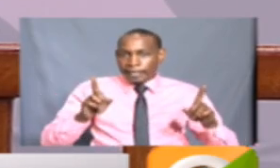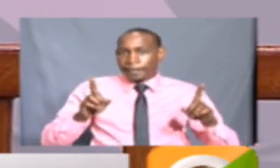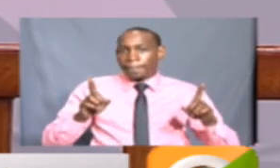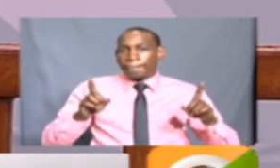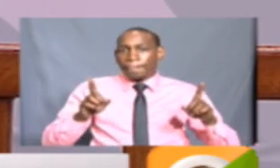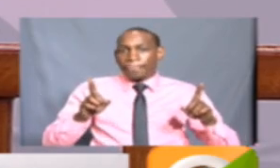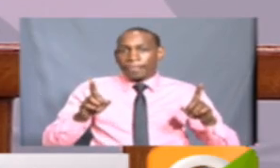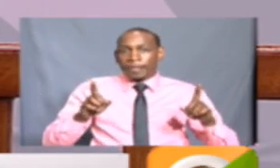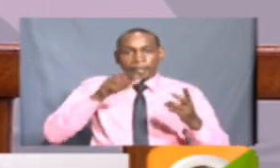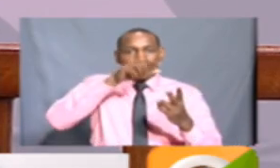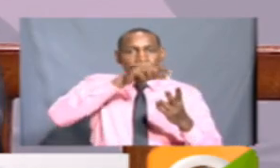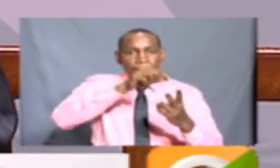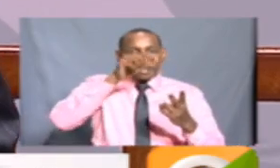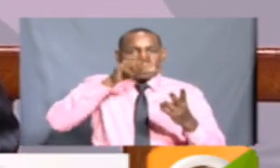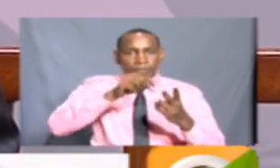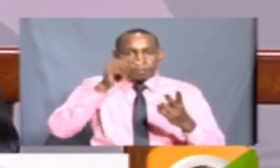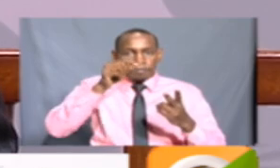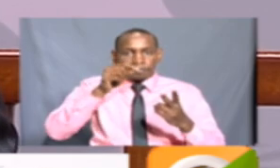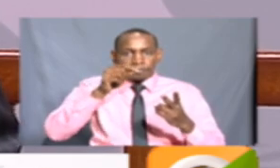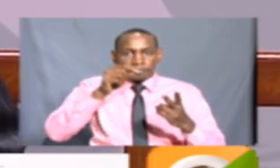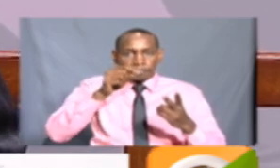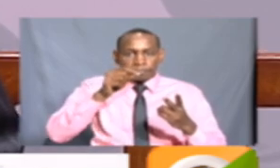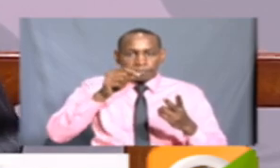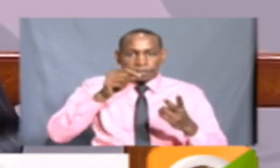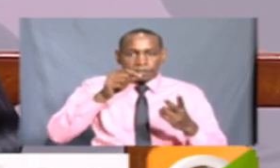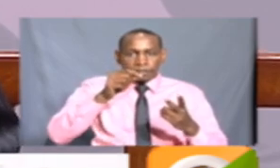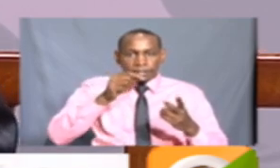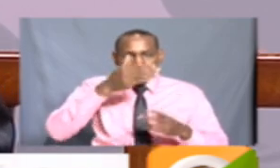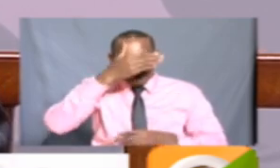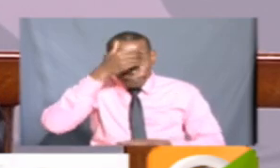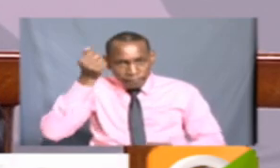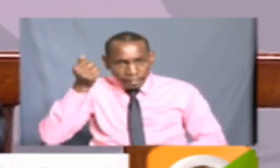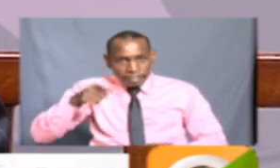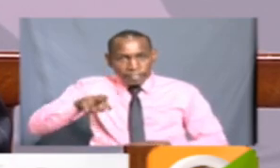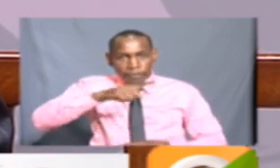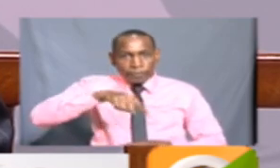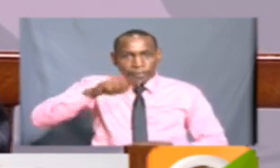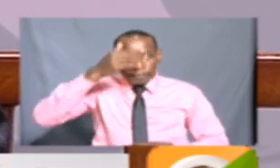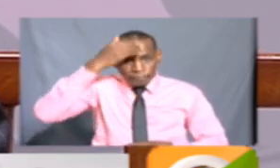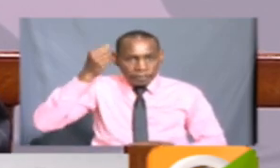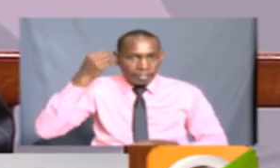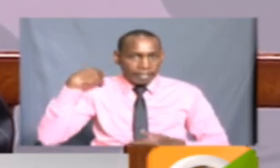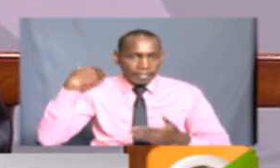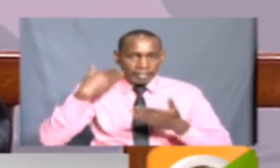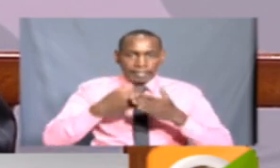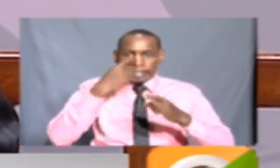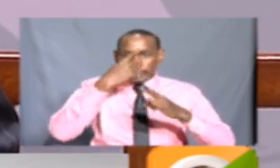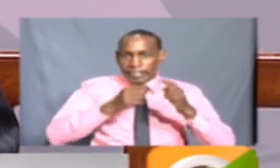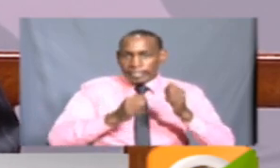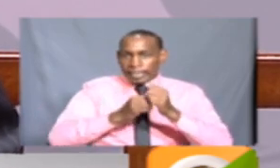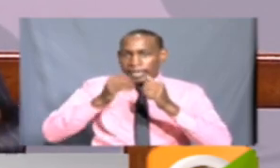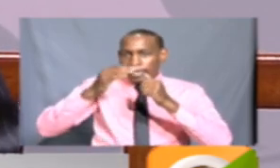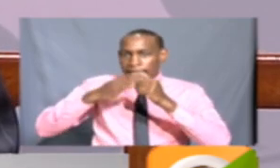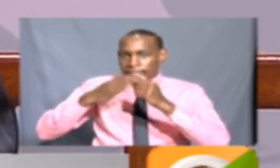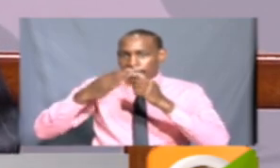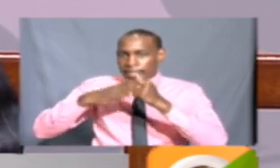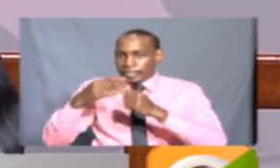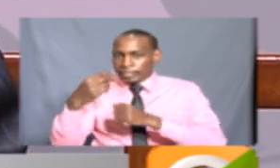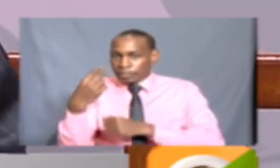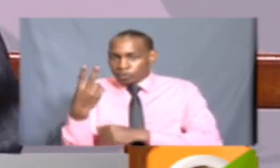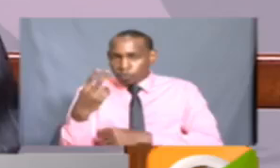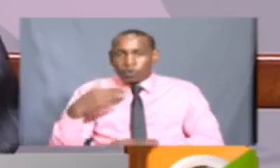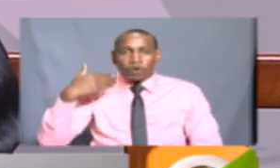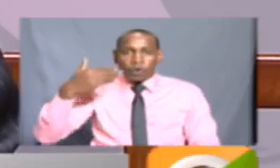of selective amnesia, we forget that since the year 1992, we have always